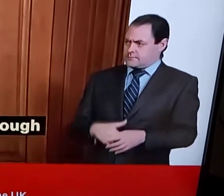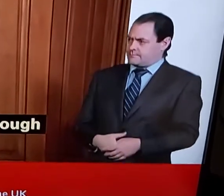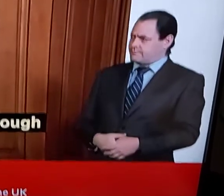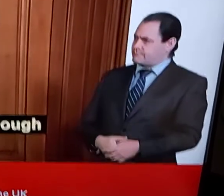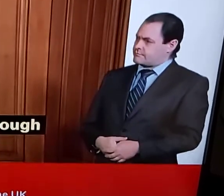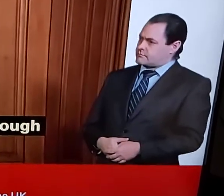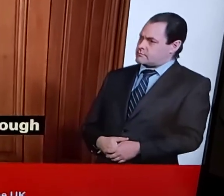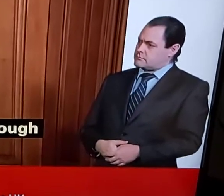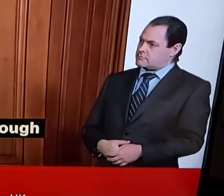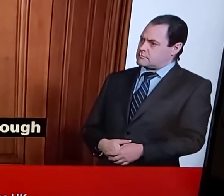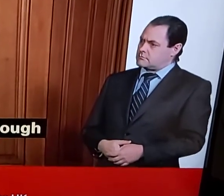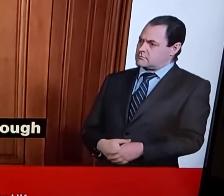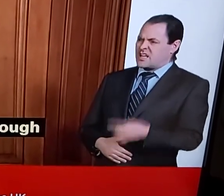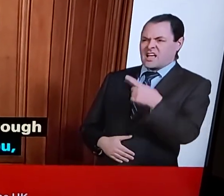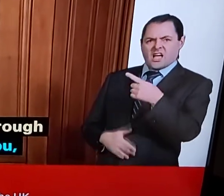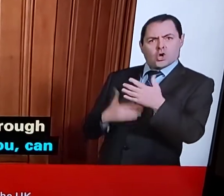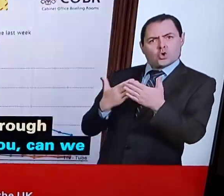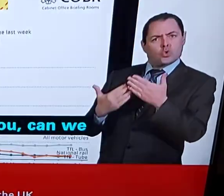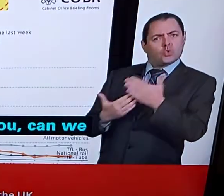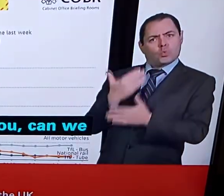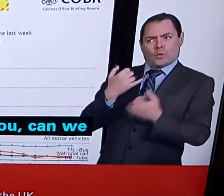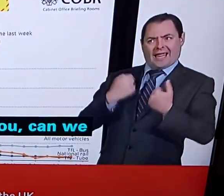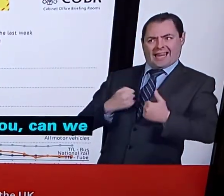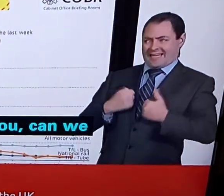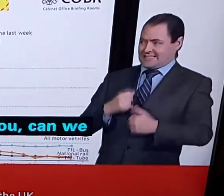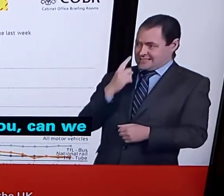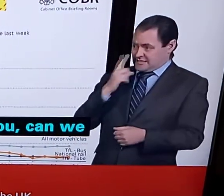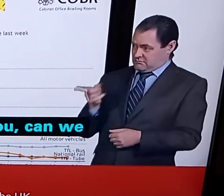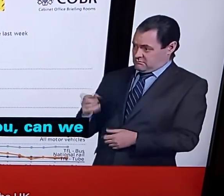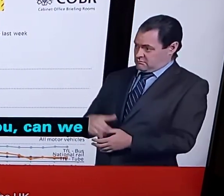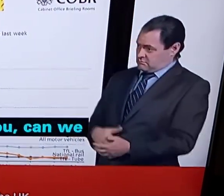it's worth remembering this is a brand new illness. It transmits